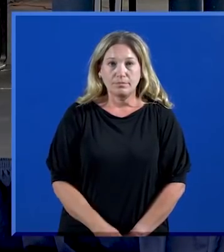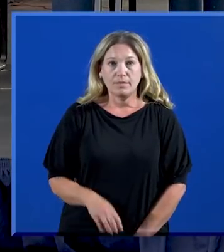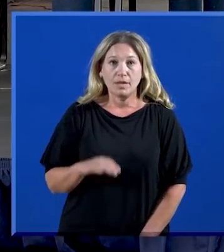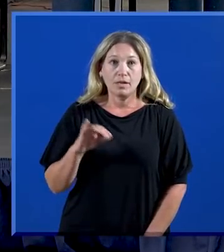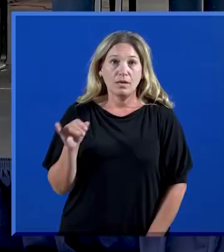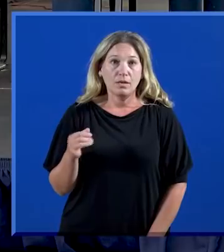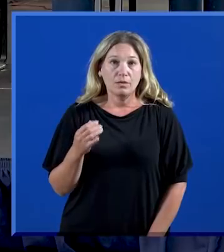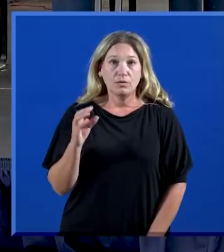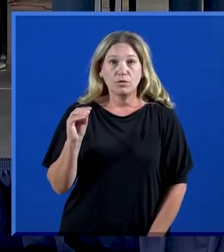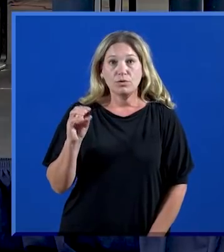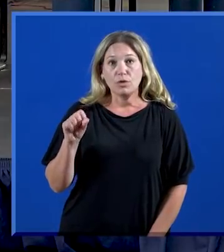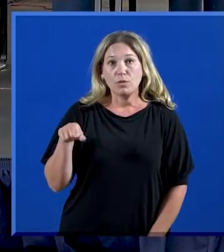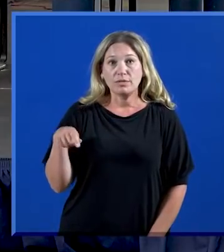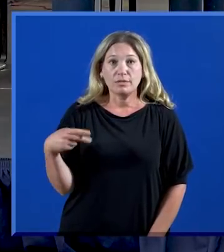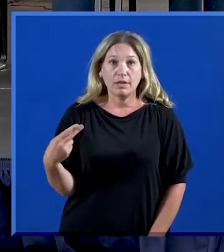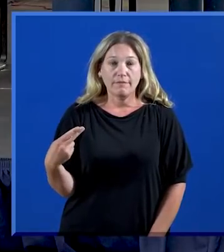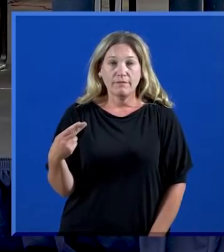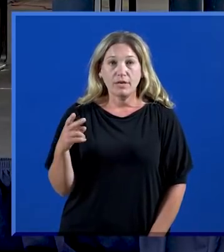Joseph Ravanelli.